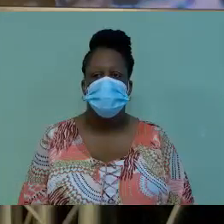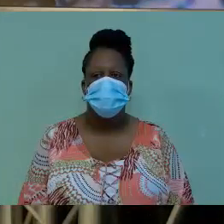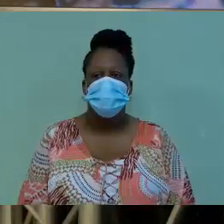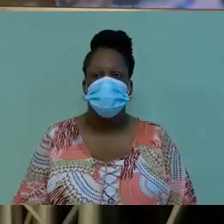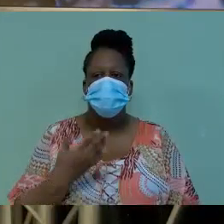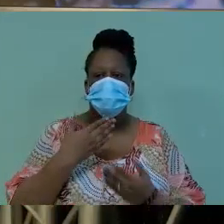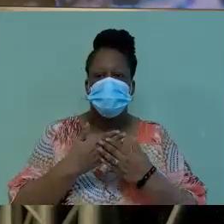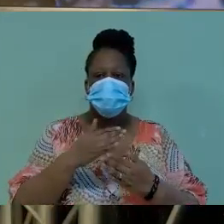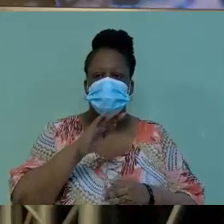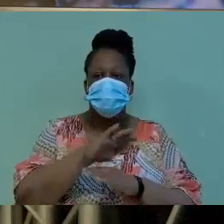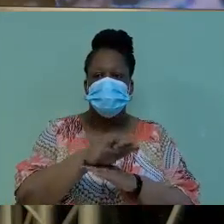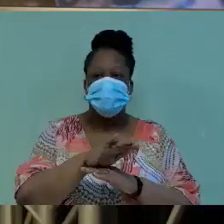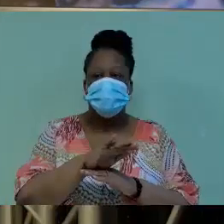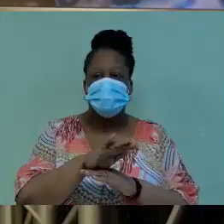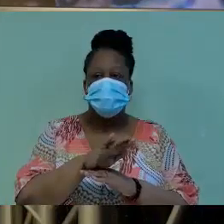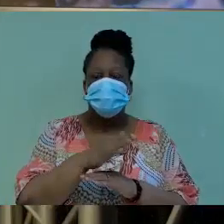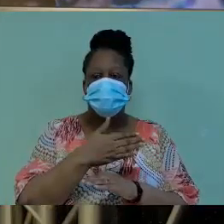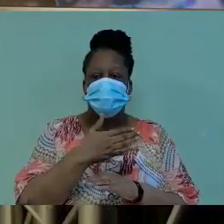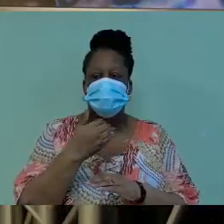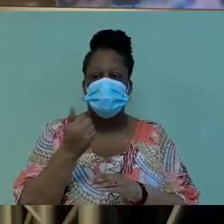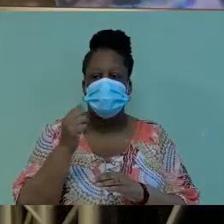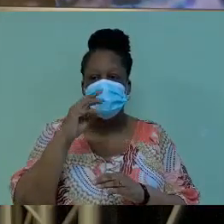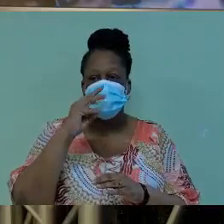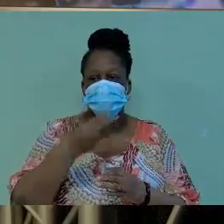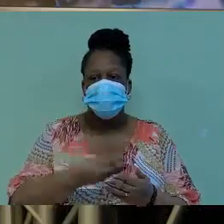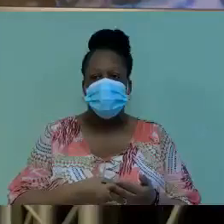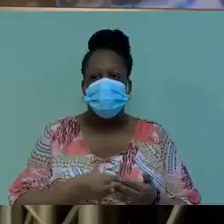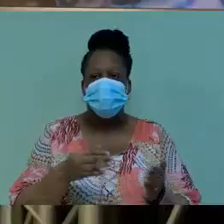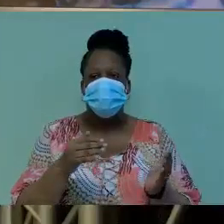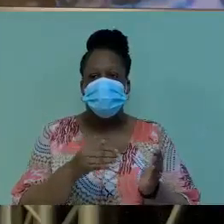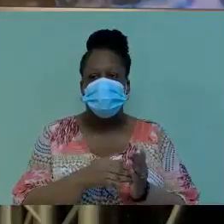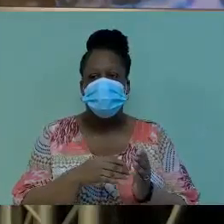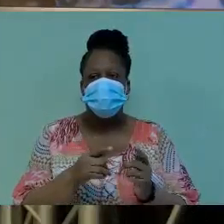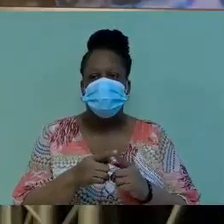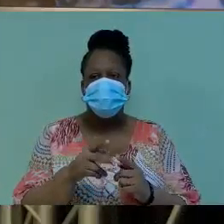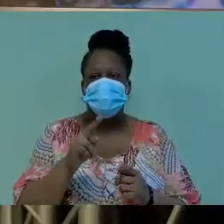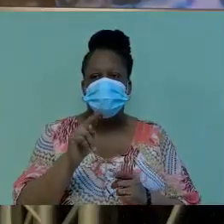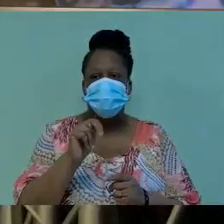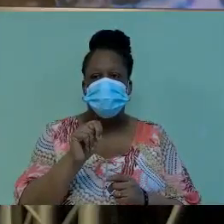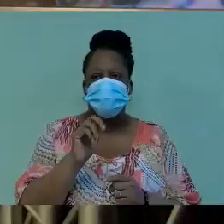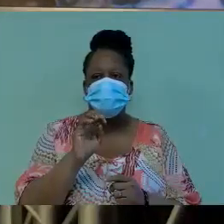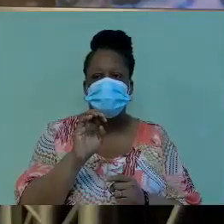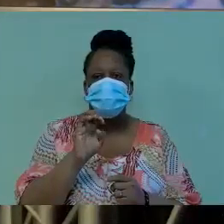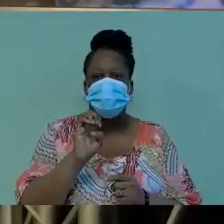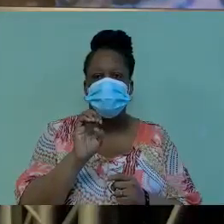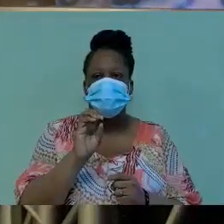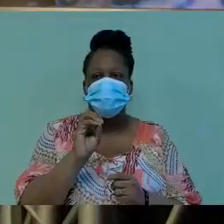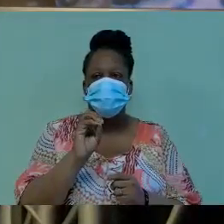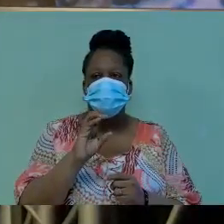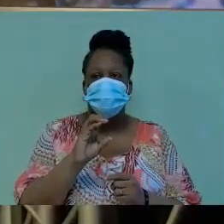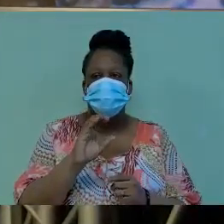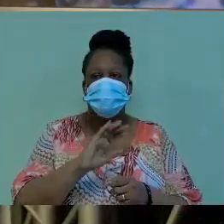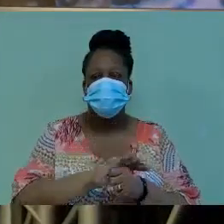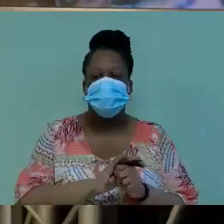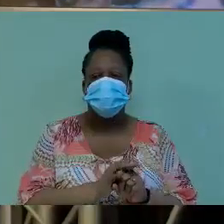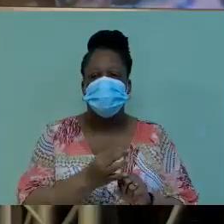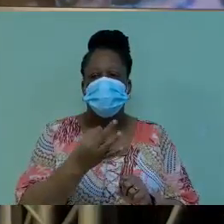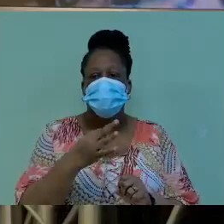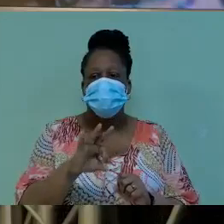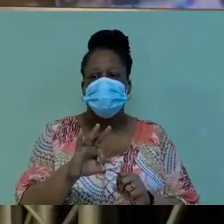Good afternoon and welcome again to the National Emergency Operations Center